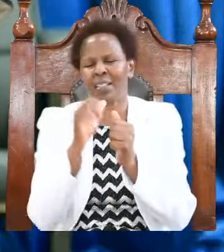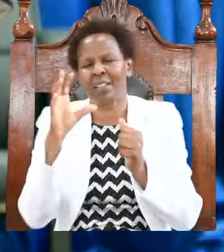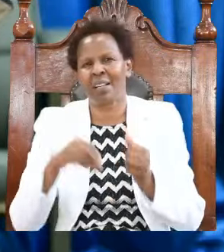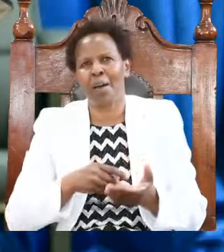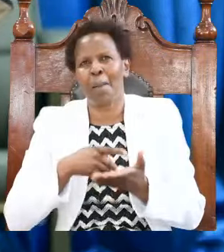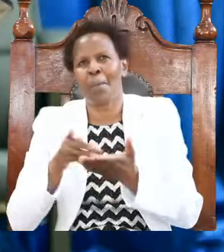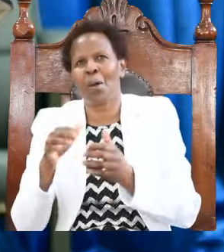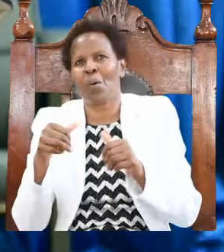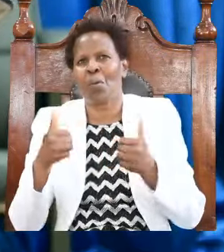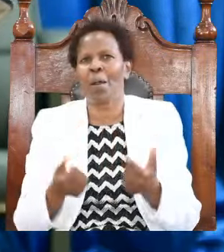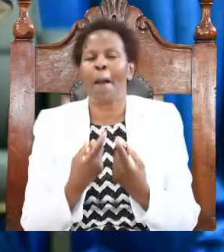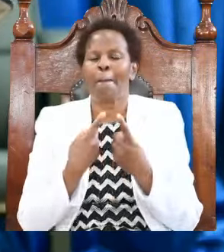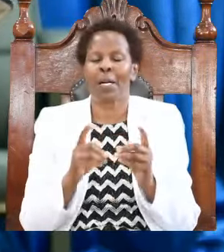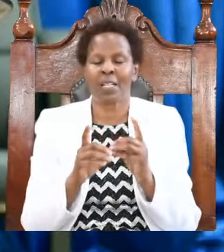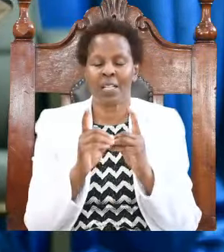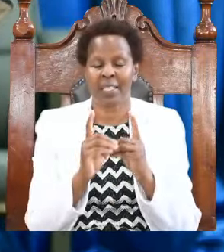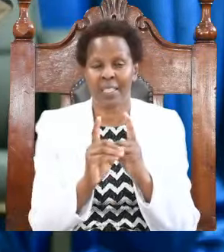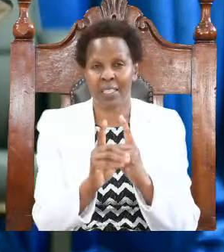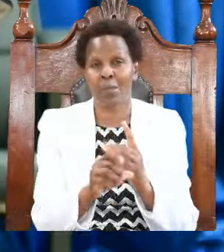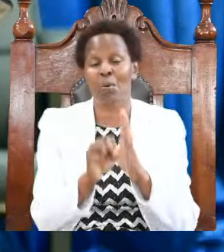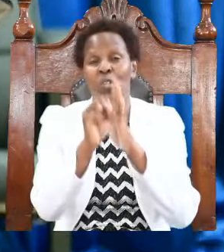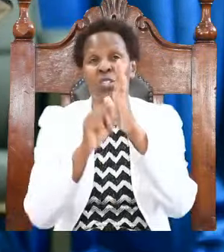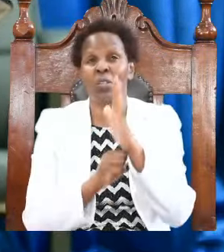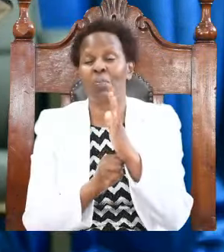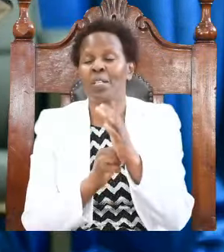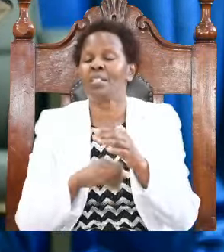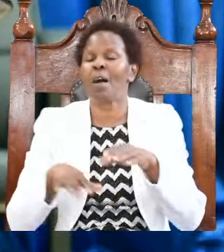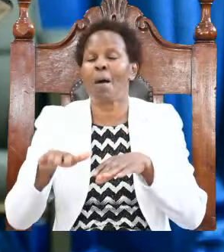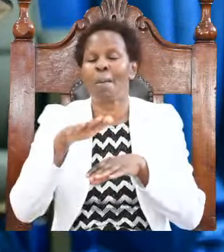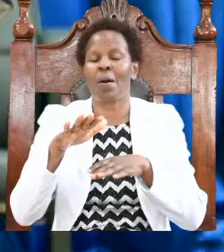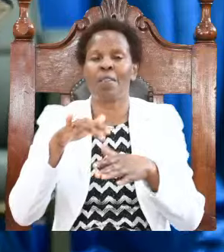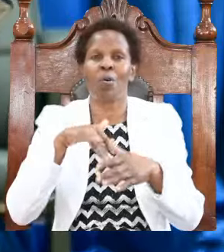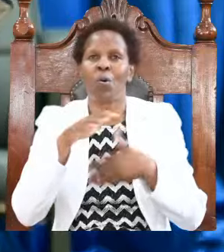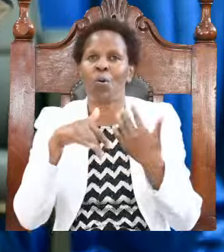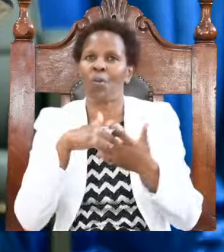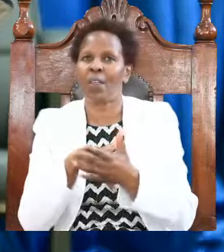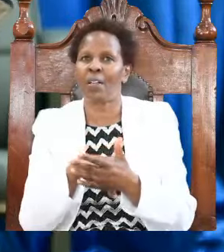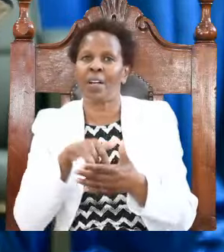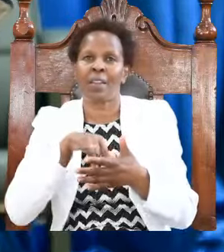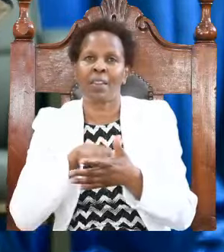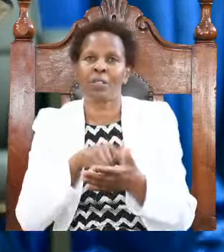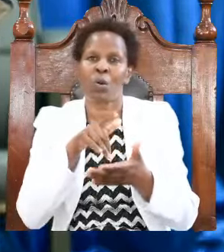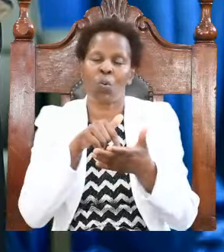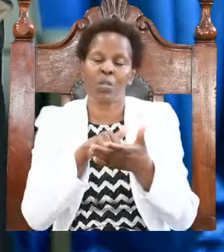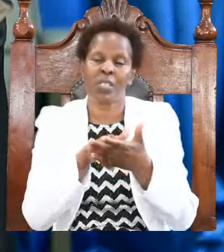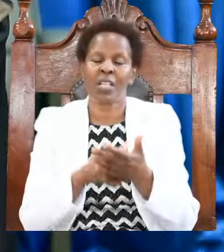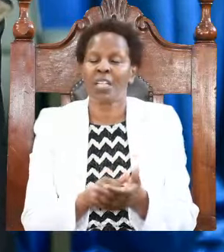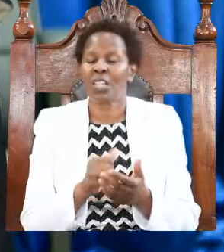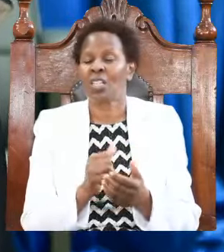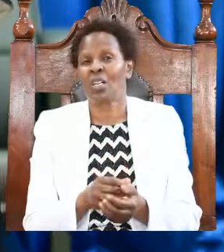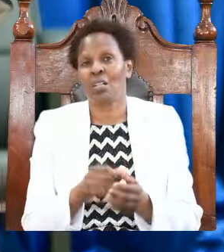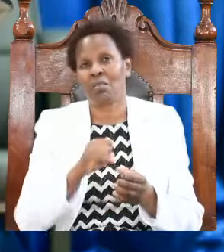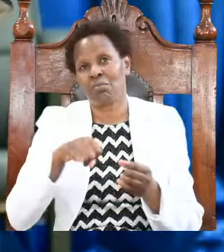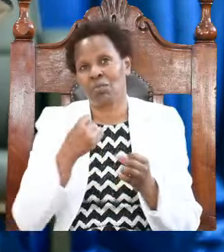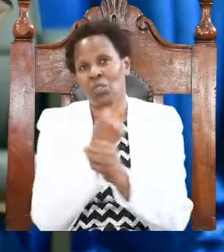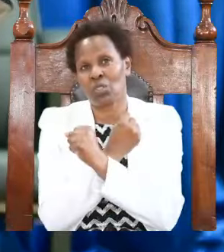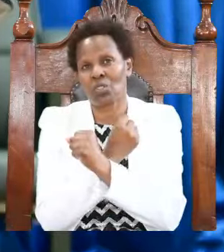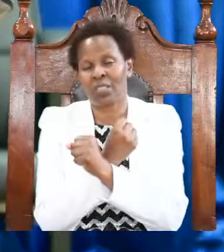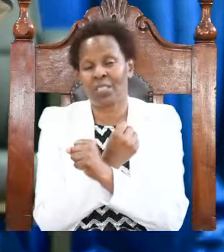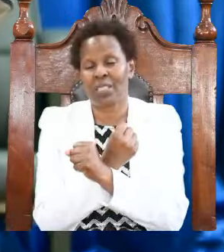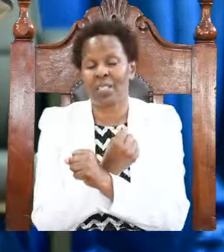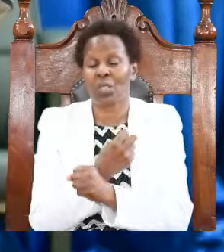but discipleship is over and above that. And that is what John discovered. So when he discovered